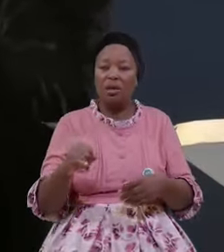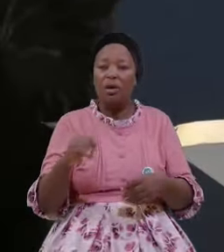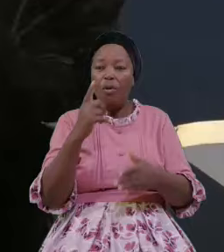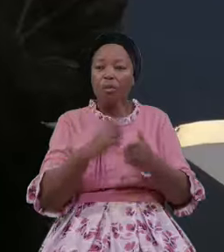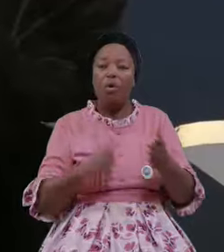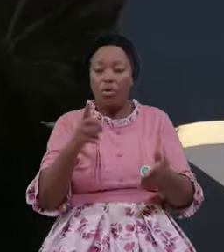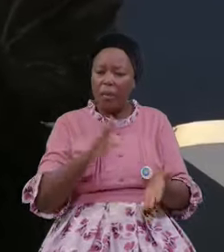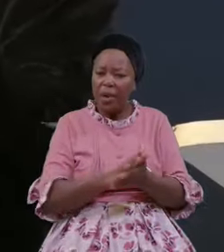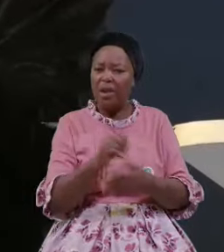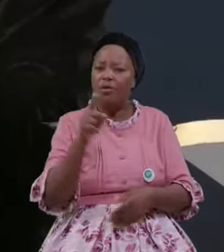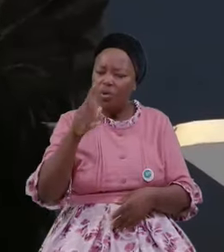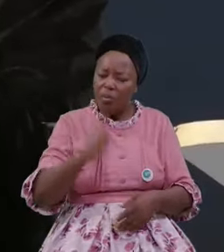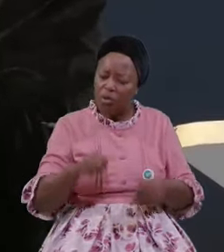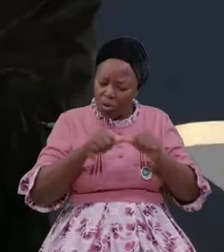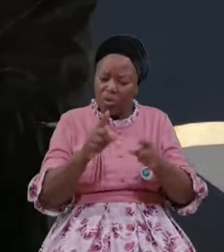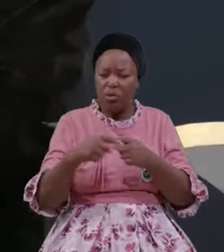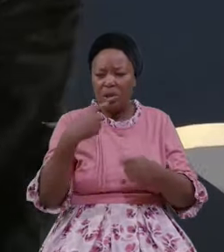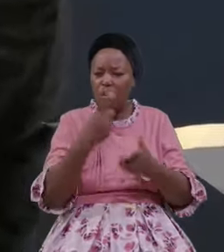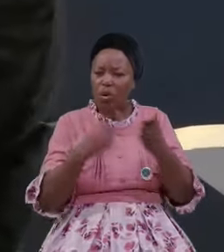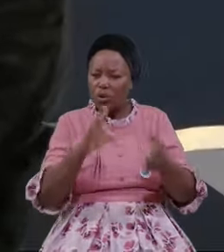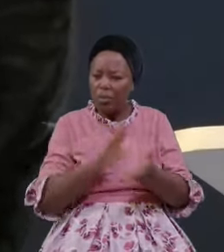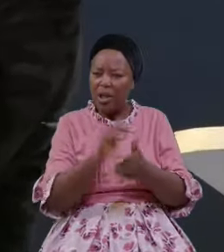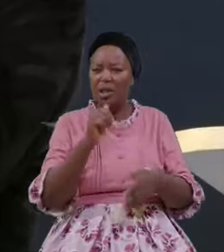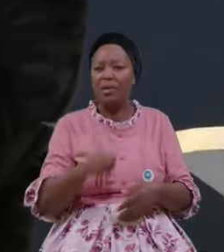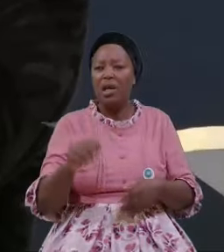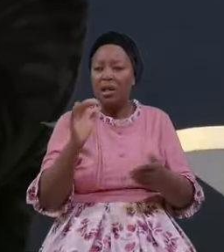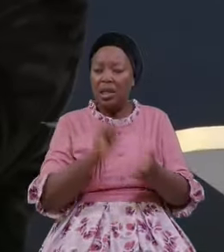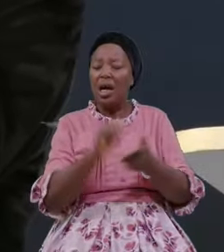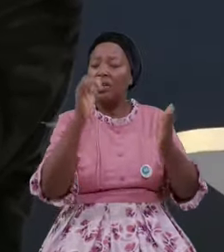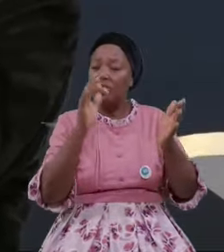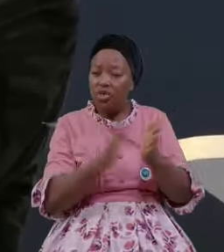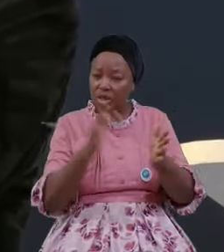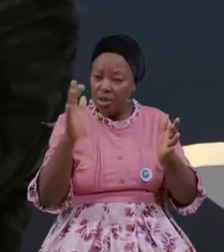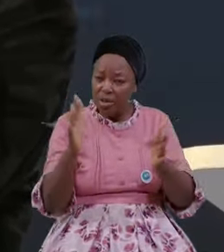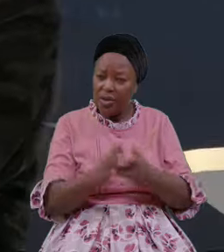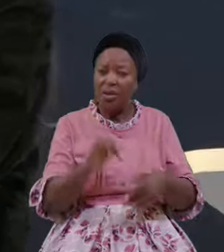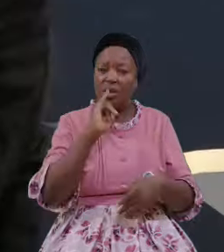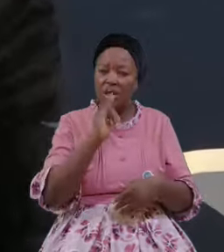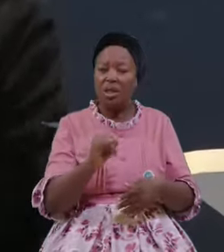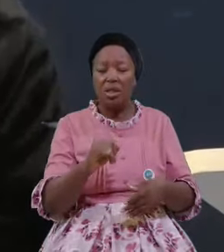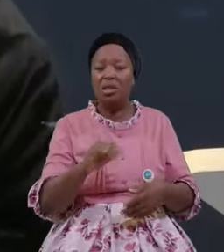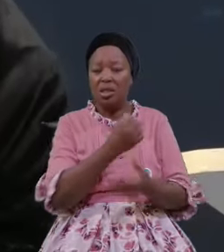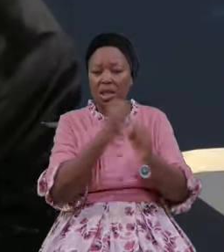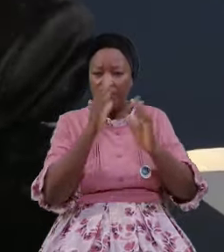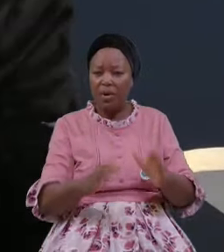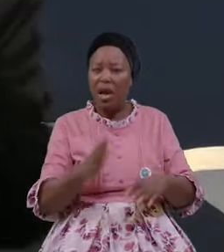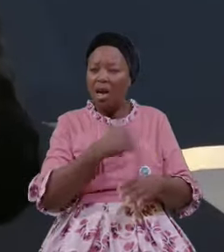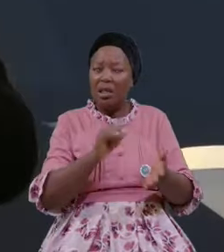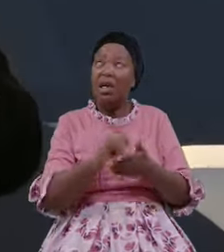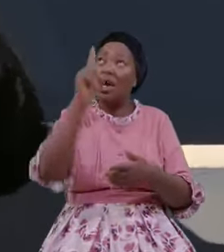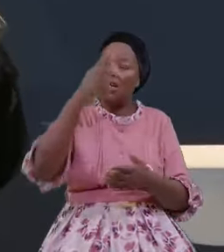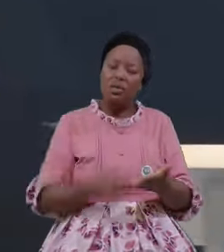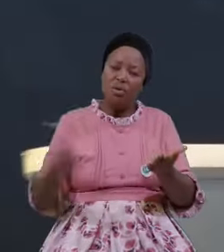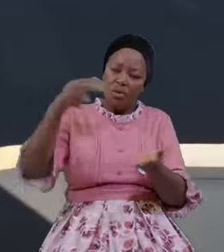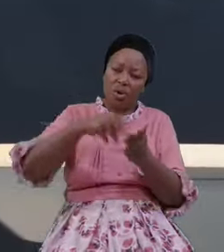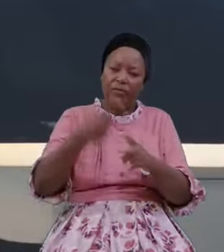must keep on saying what you believe, that Jesus is Savior, and that he rose from the dead. He